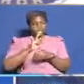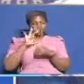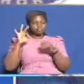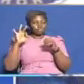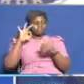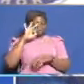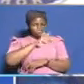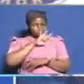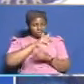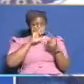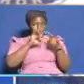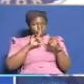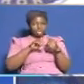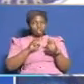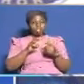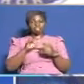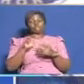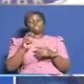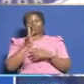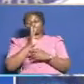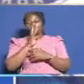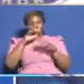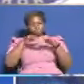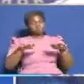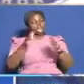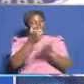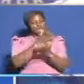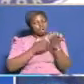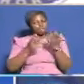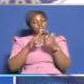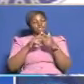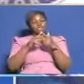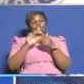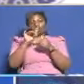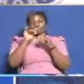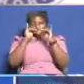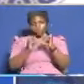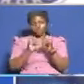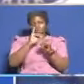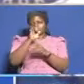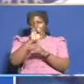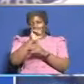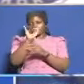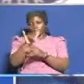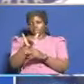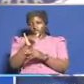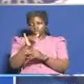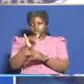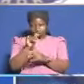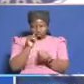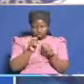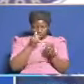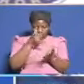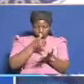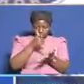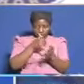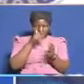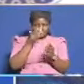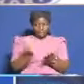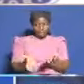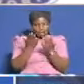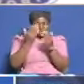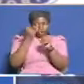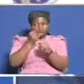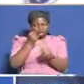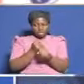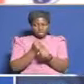economy from the new tug jetty, which include increased port operational efficiency, improved ship